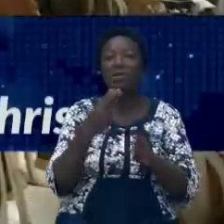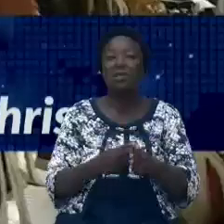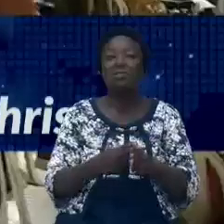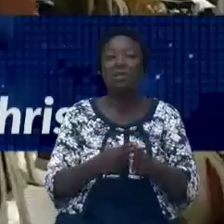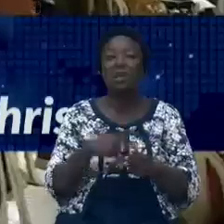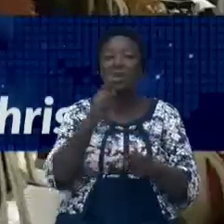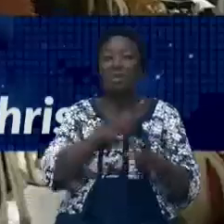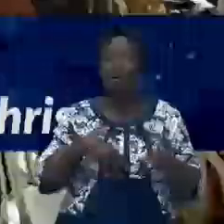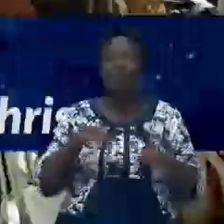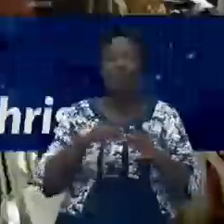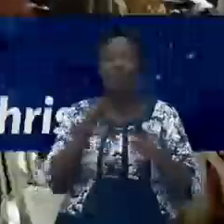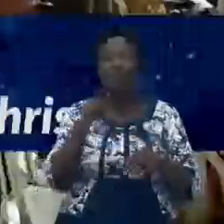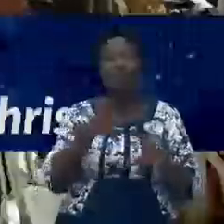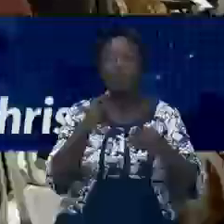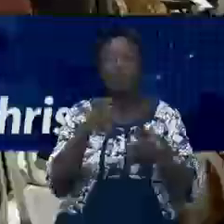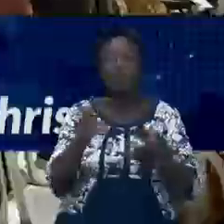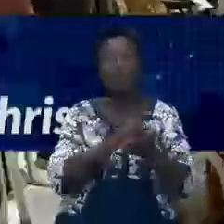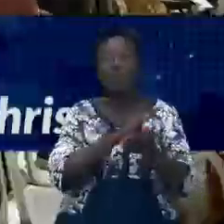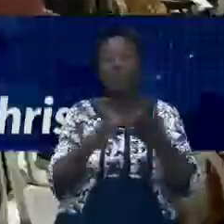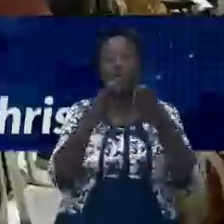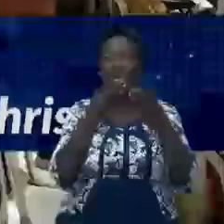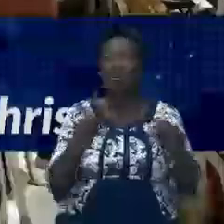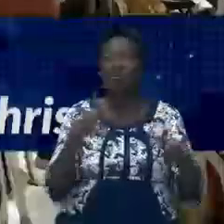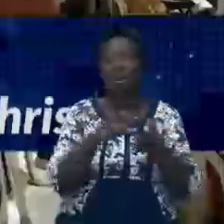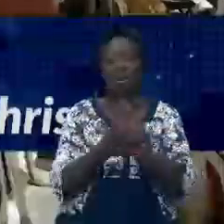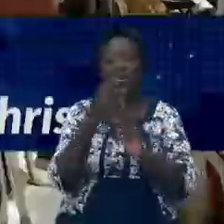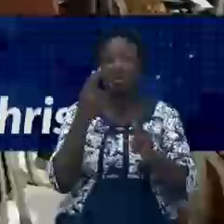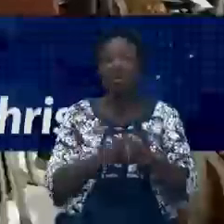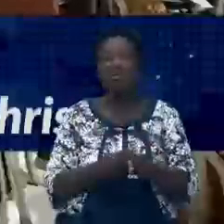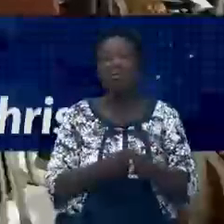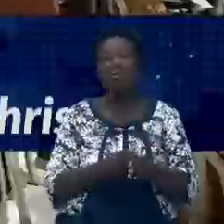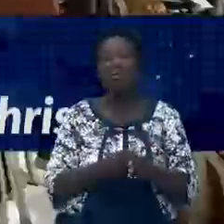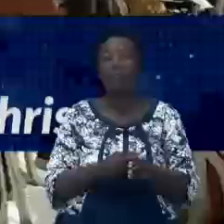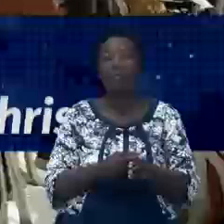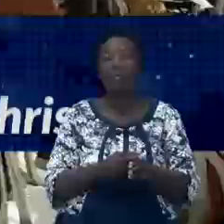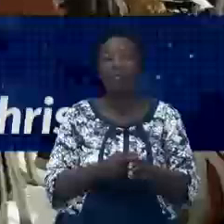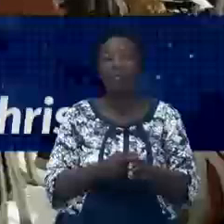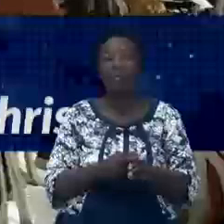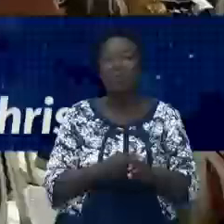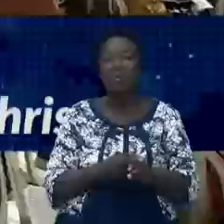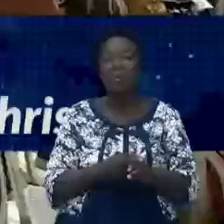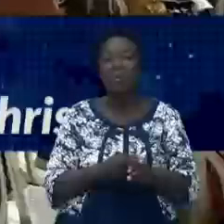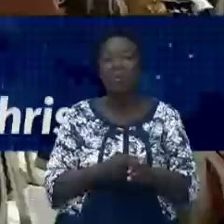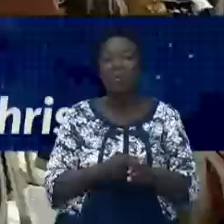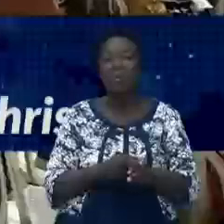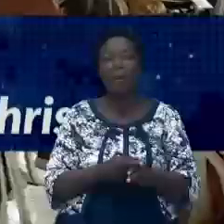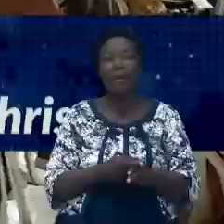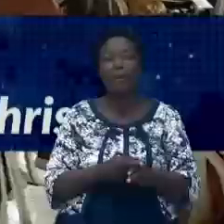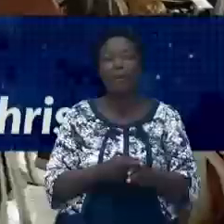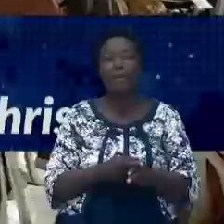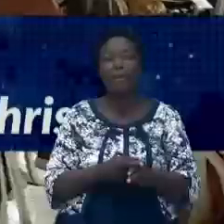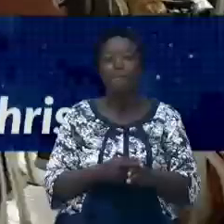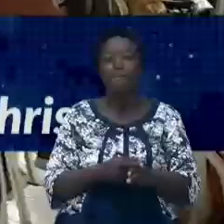do wonders in your life. The Lord will give you divine solution. Divine